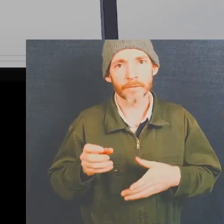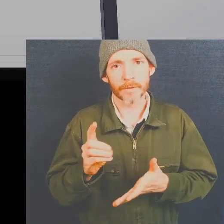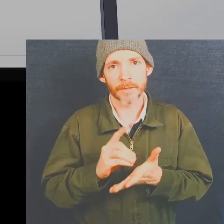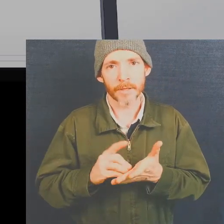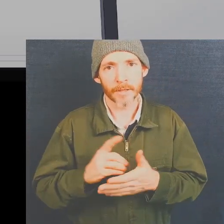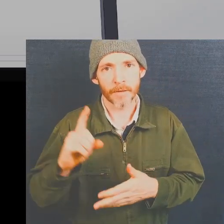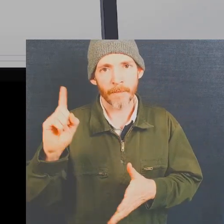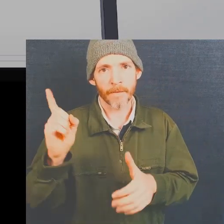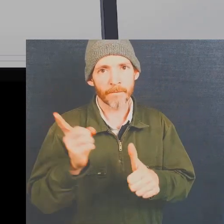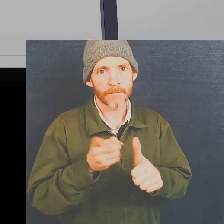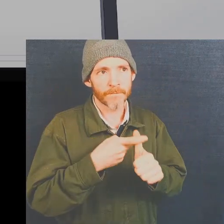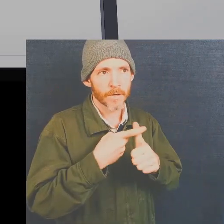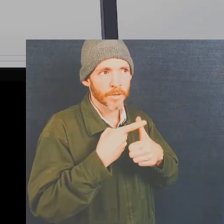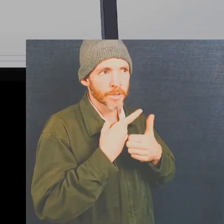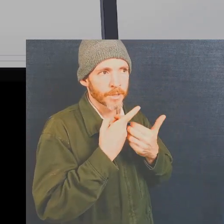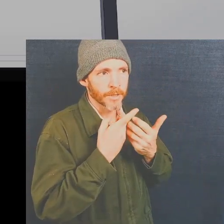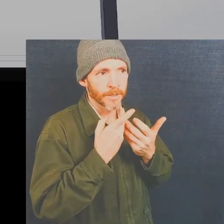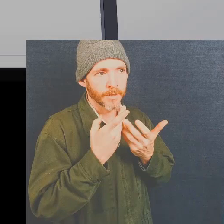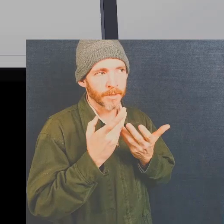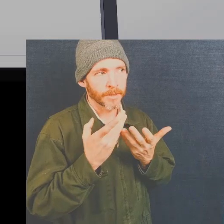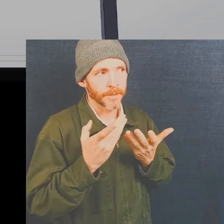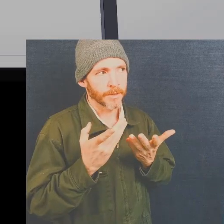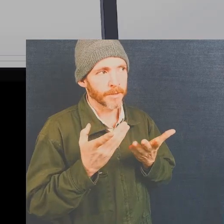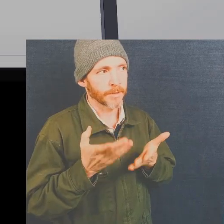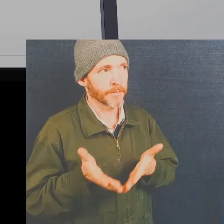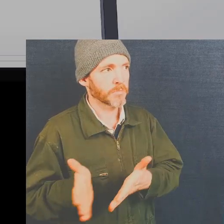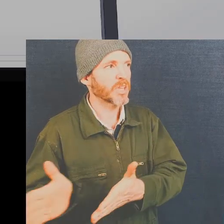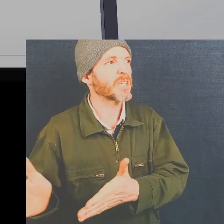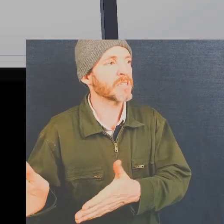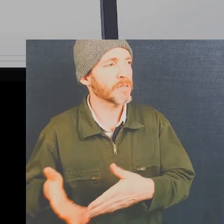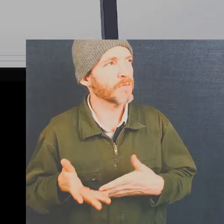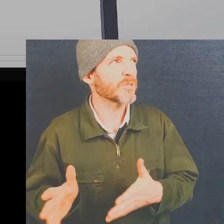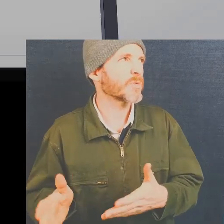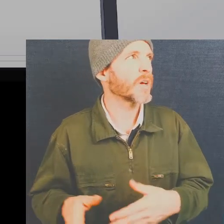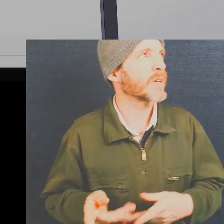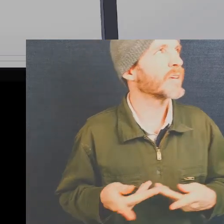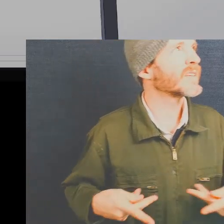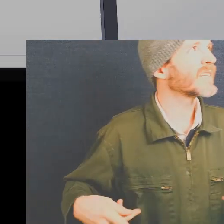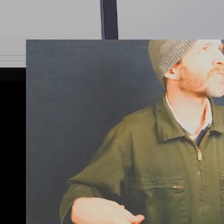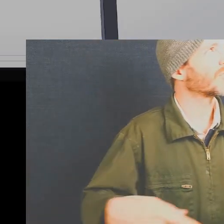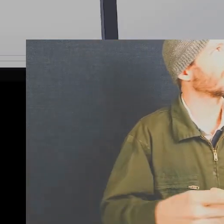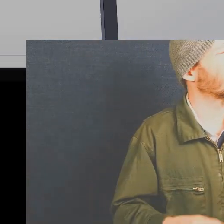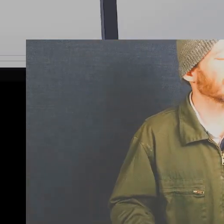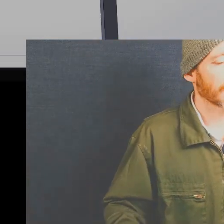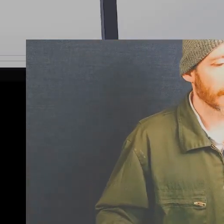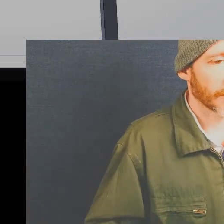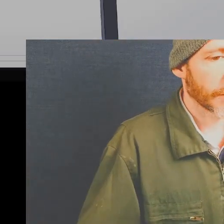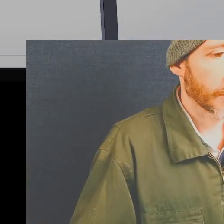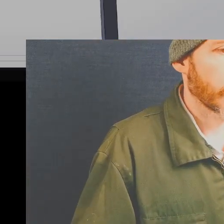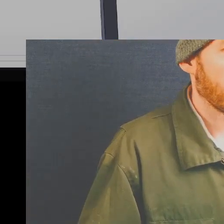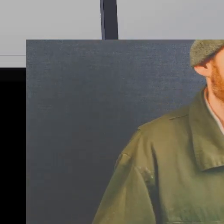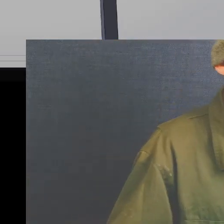should have designed it in the first place, the first way. Not first